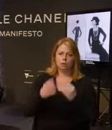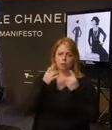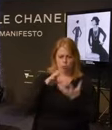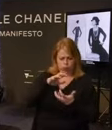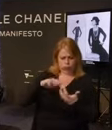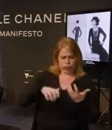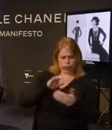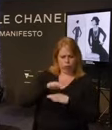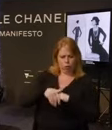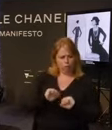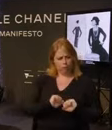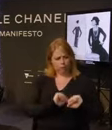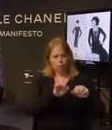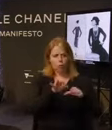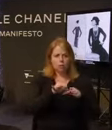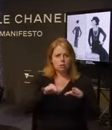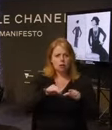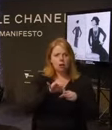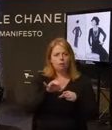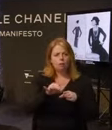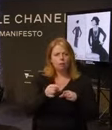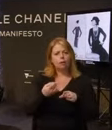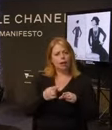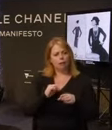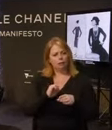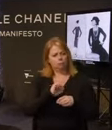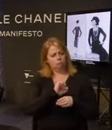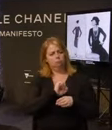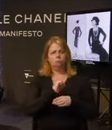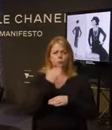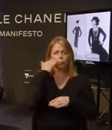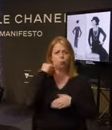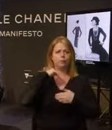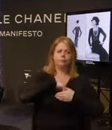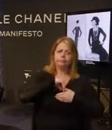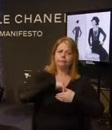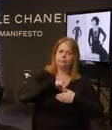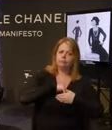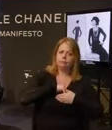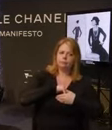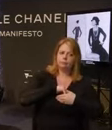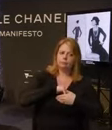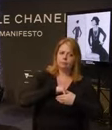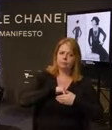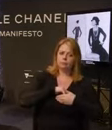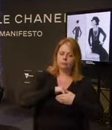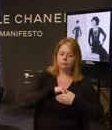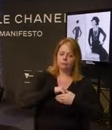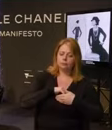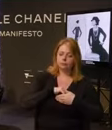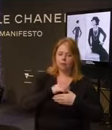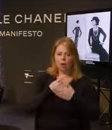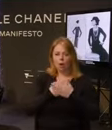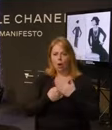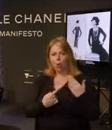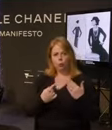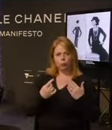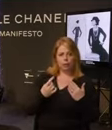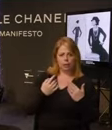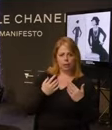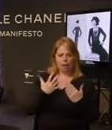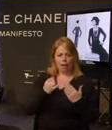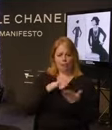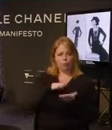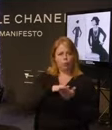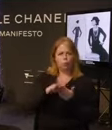complexity of her designs, and also the complexity of her as a woman too, that we don't necessarily only need to like sharp lines. We can